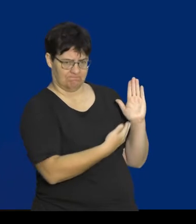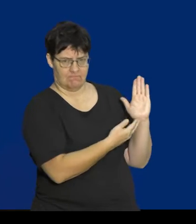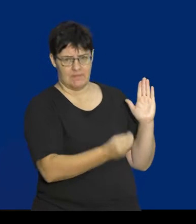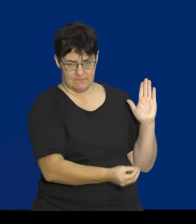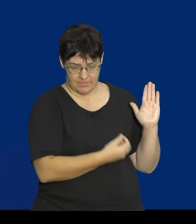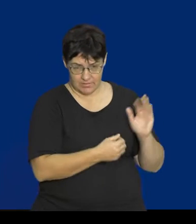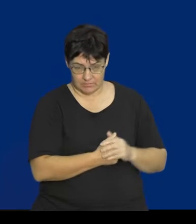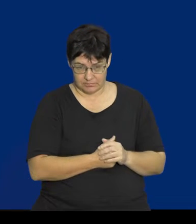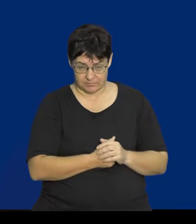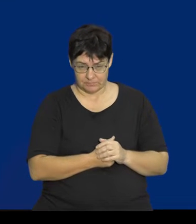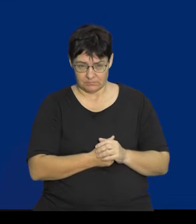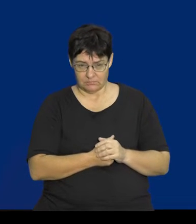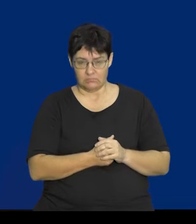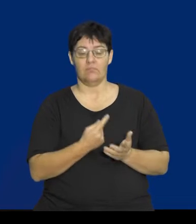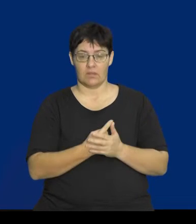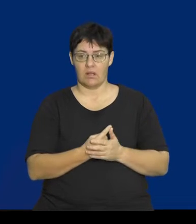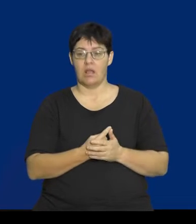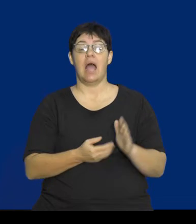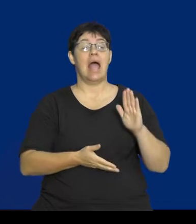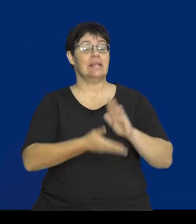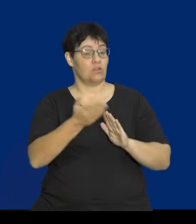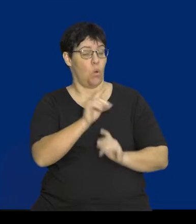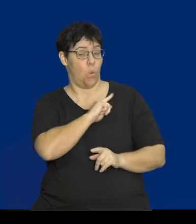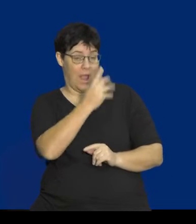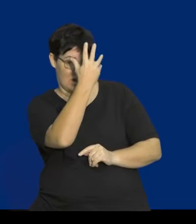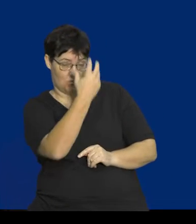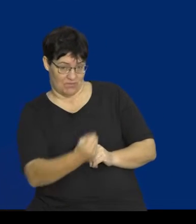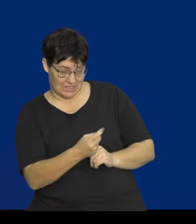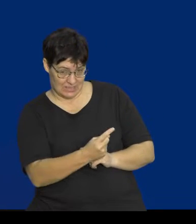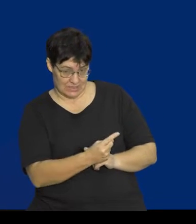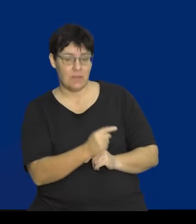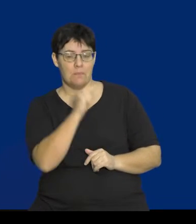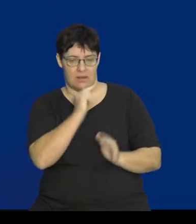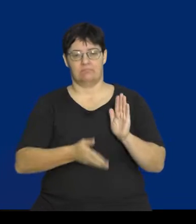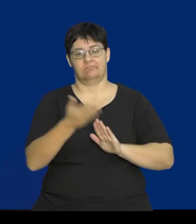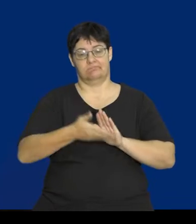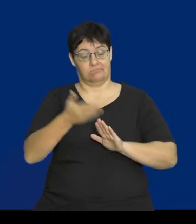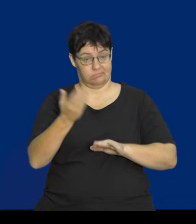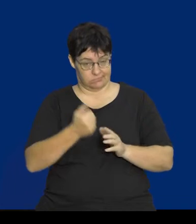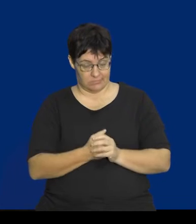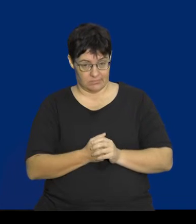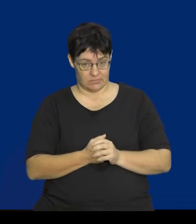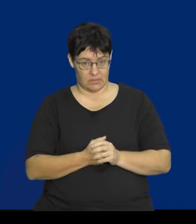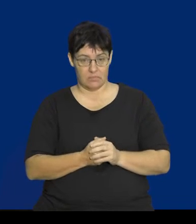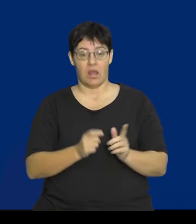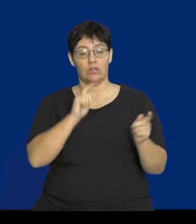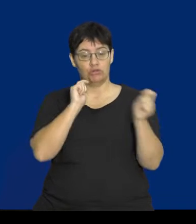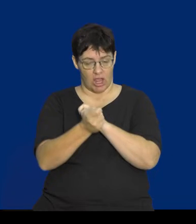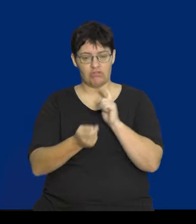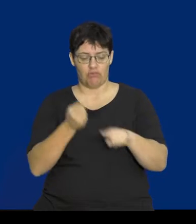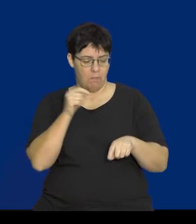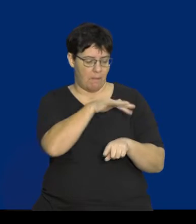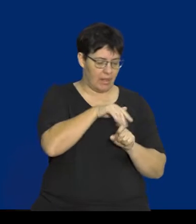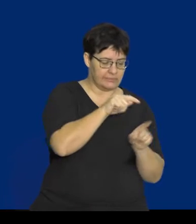sheet. Then we've got acceleration due to gravity, which of course is an acceleration. And that changes from planet